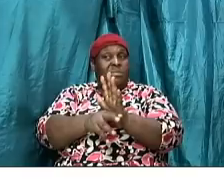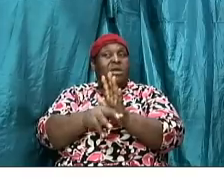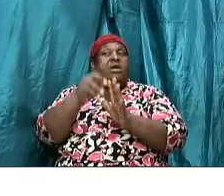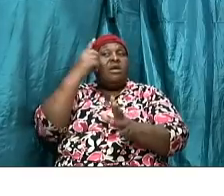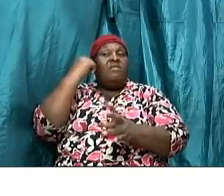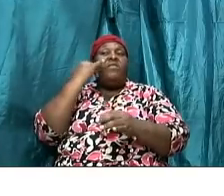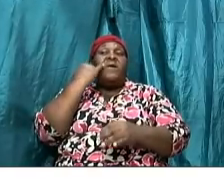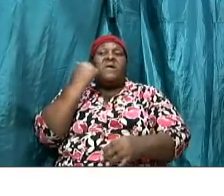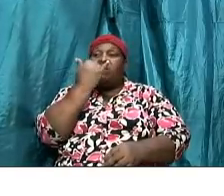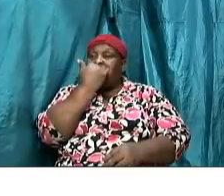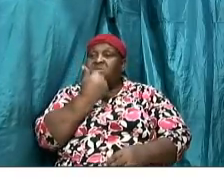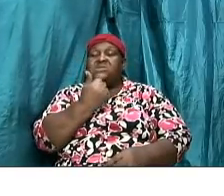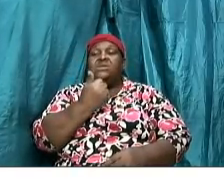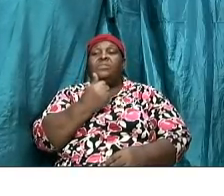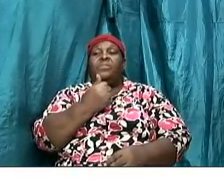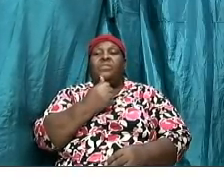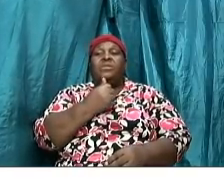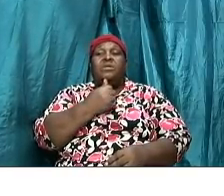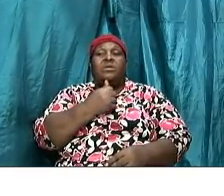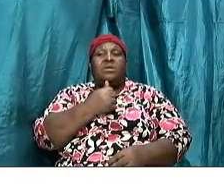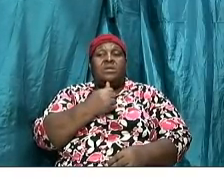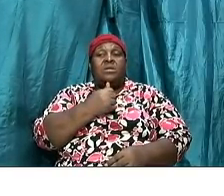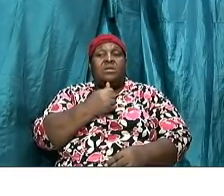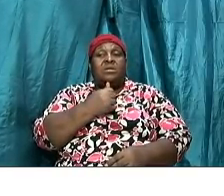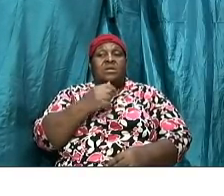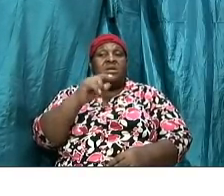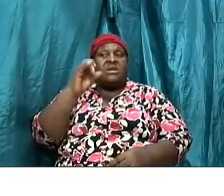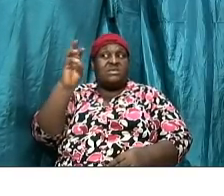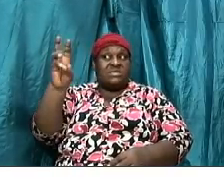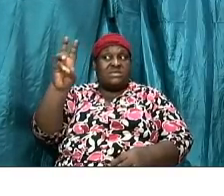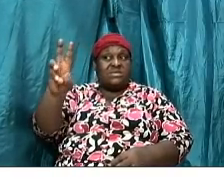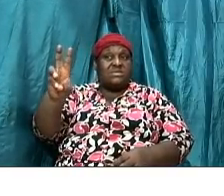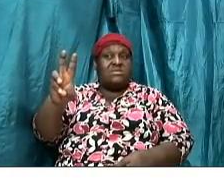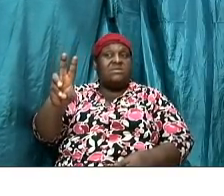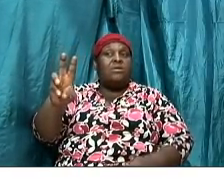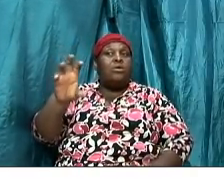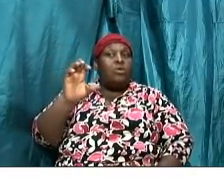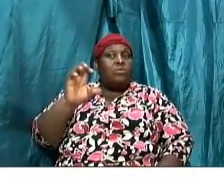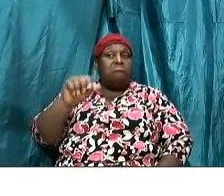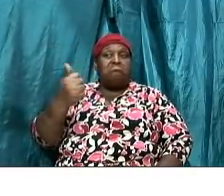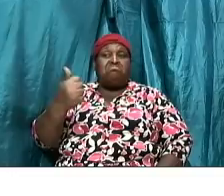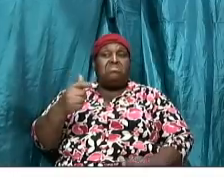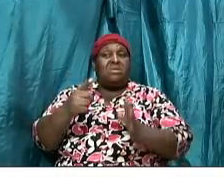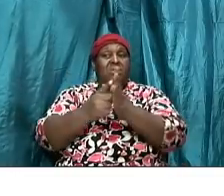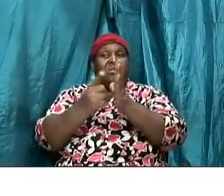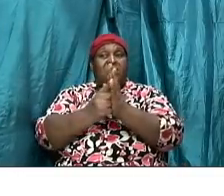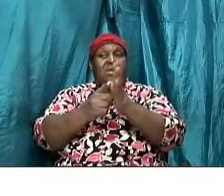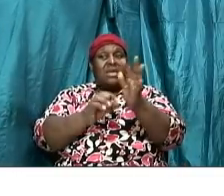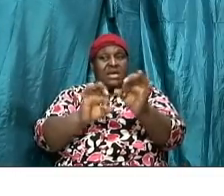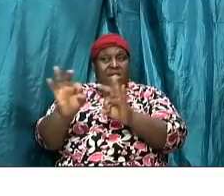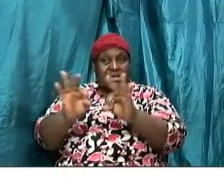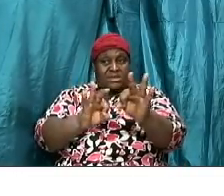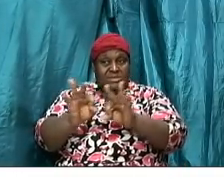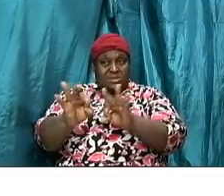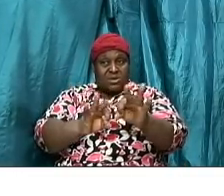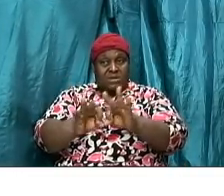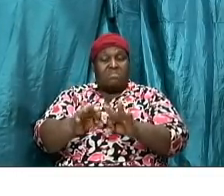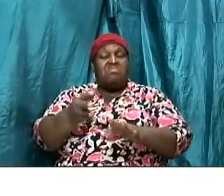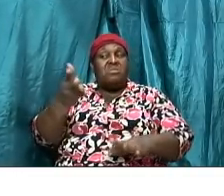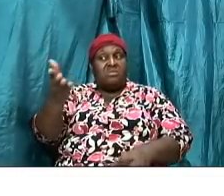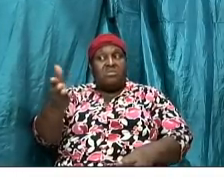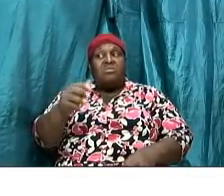Ten Commandments is the word of the covenant. The 613 other laws interpret those Ten